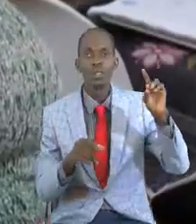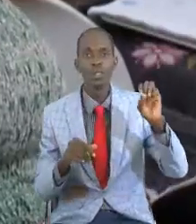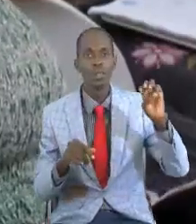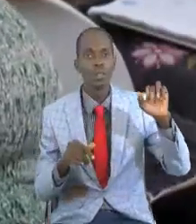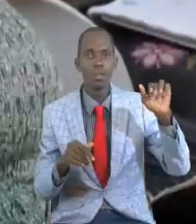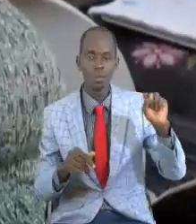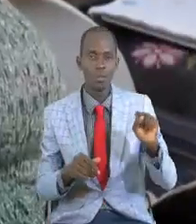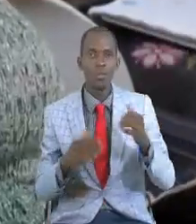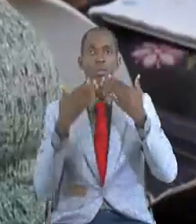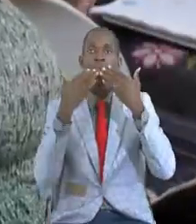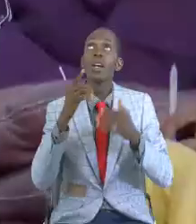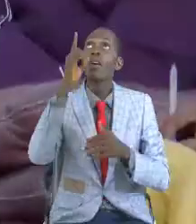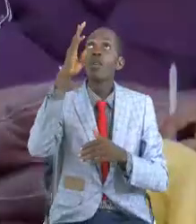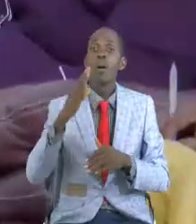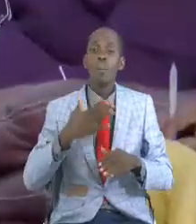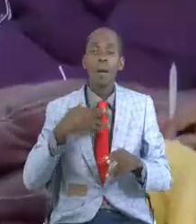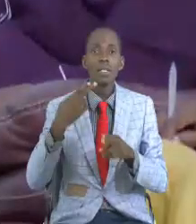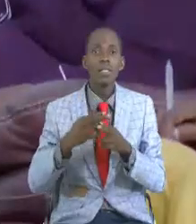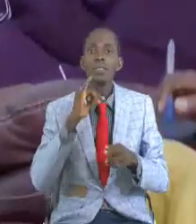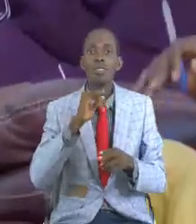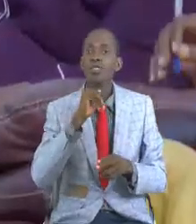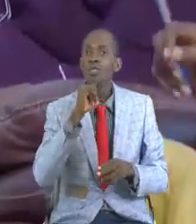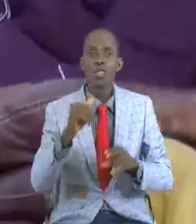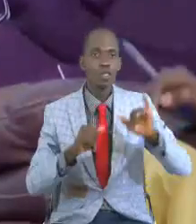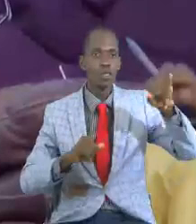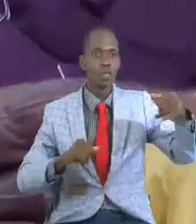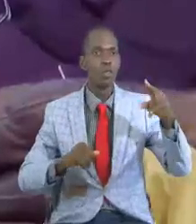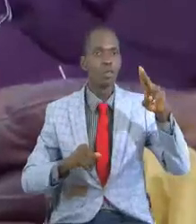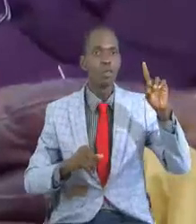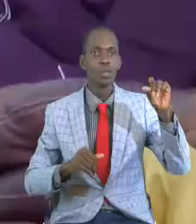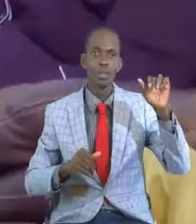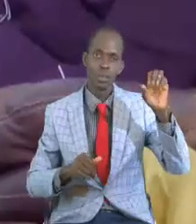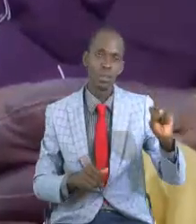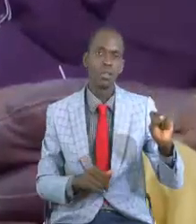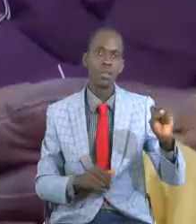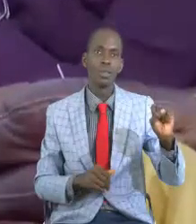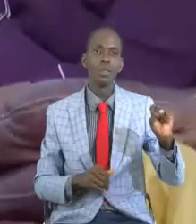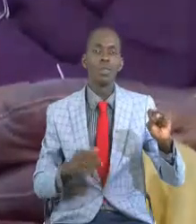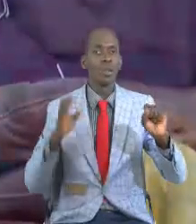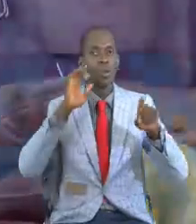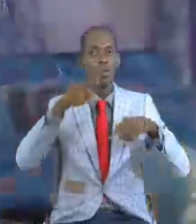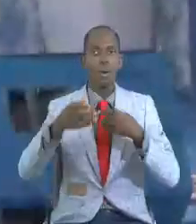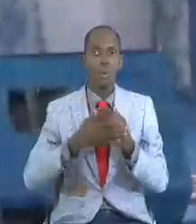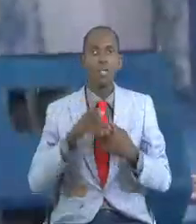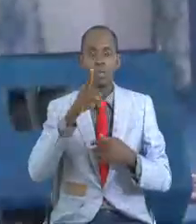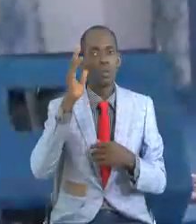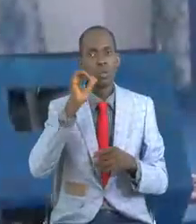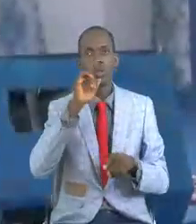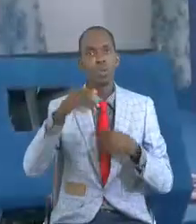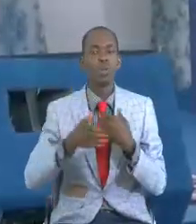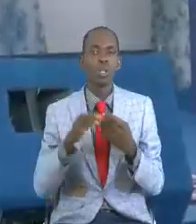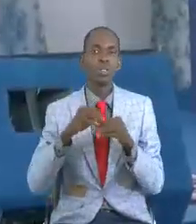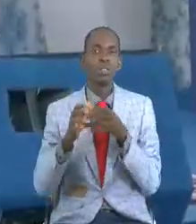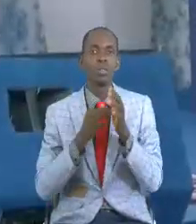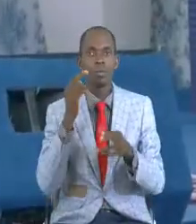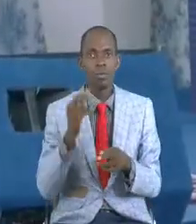Thank God, my name is not Judas. They went back, I will not go back.